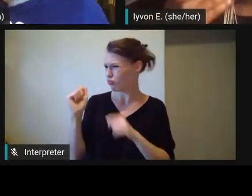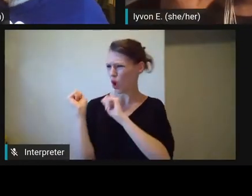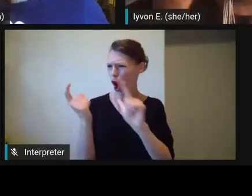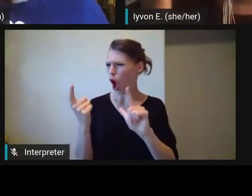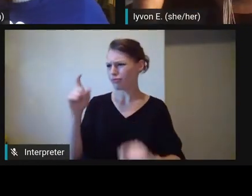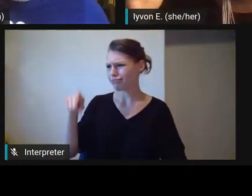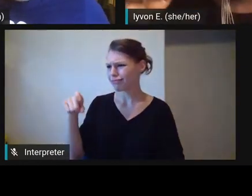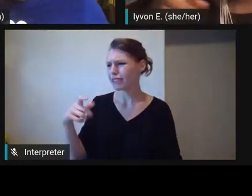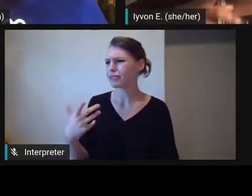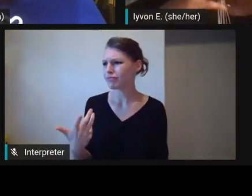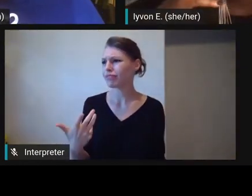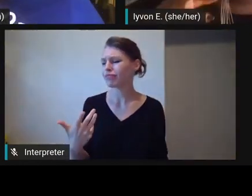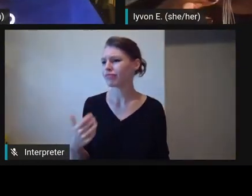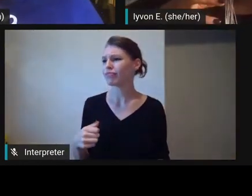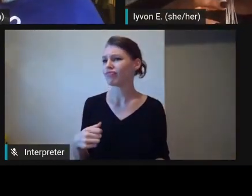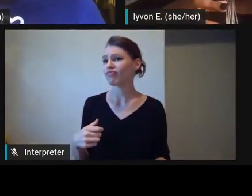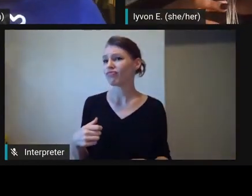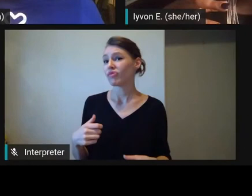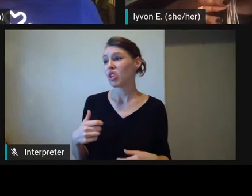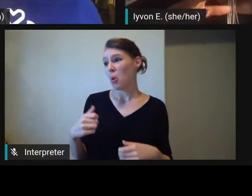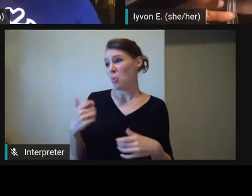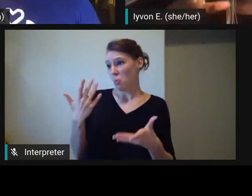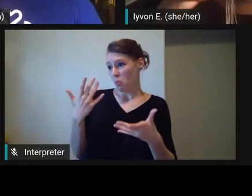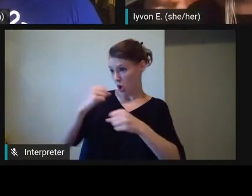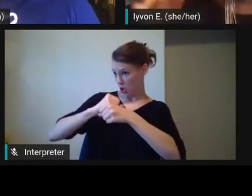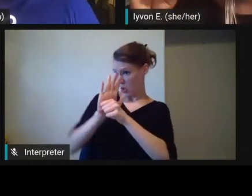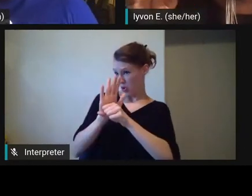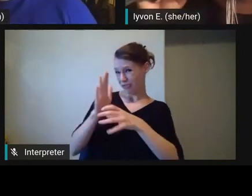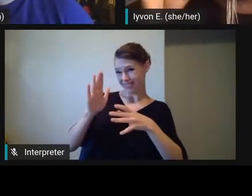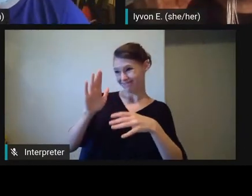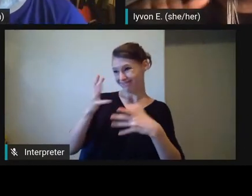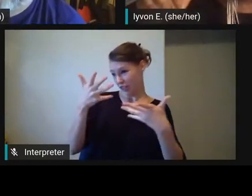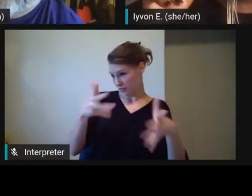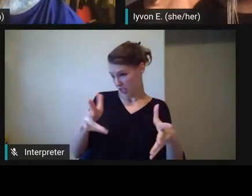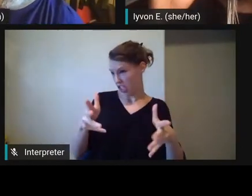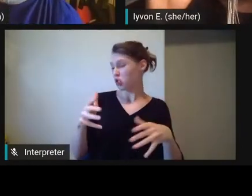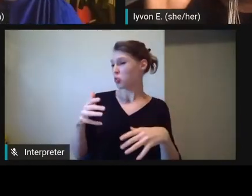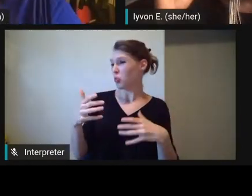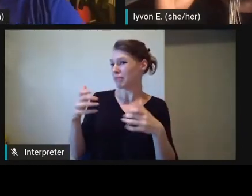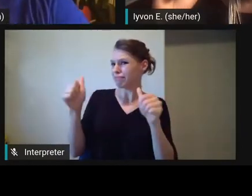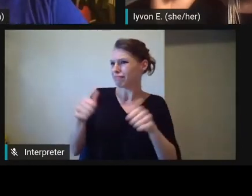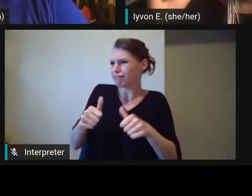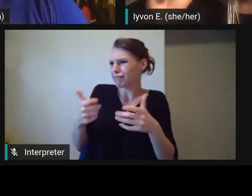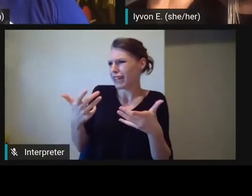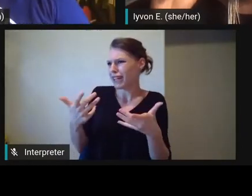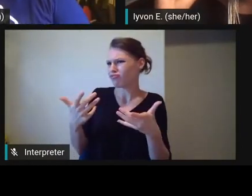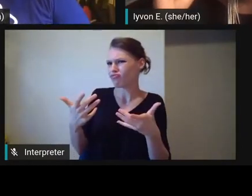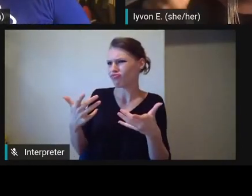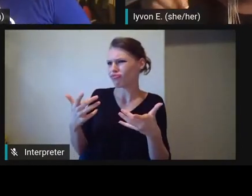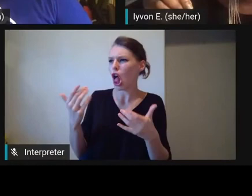theater is back in its full production form. I think this is the moment, the slowdown moment is learn how to